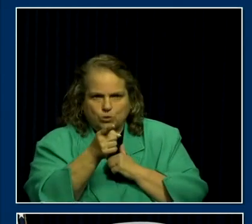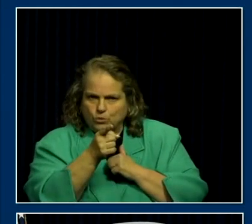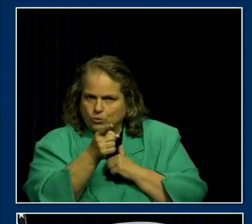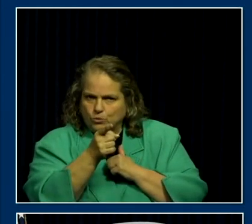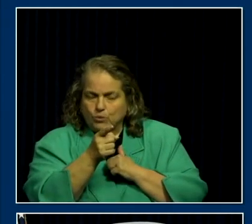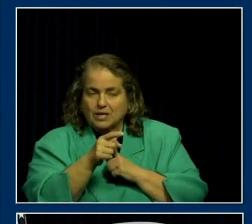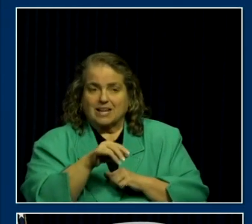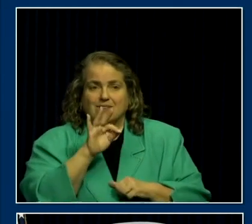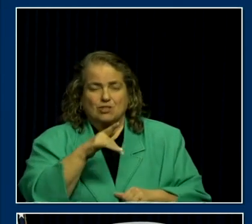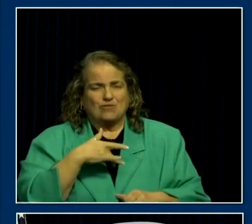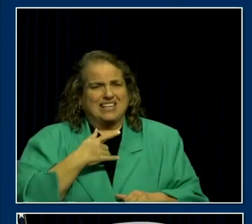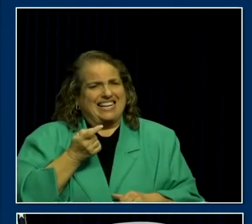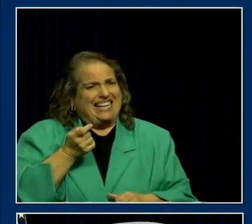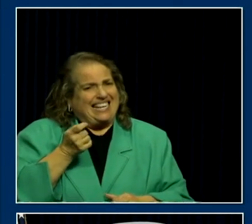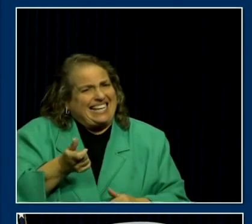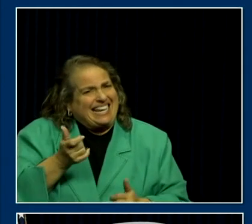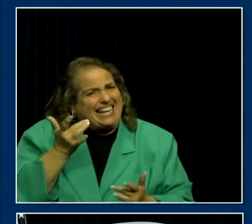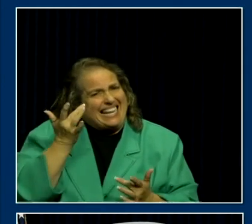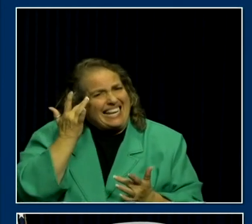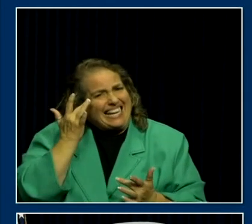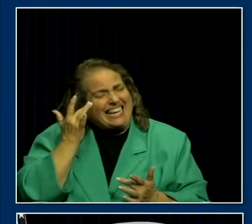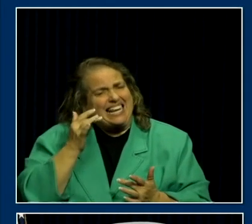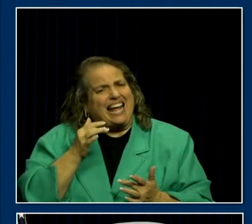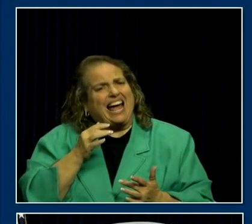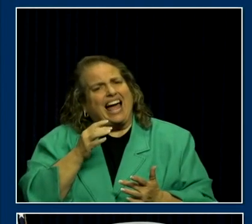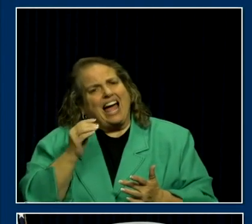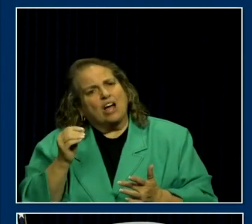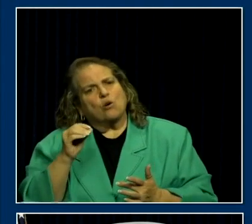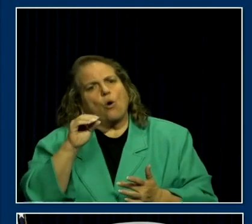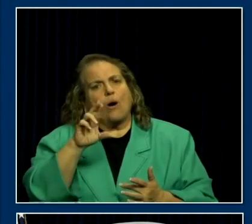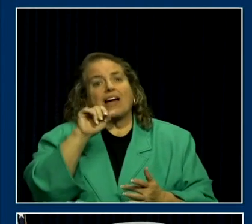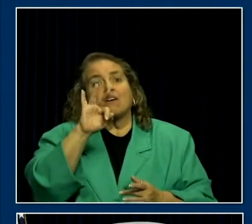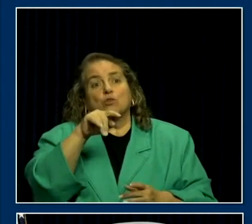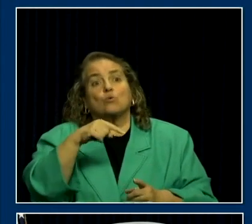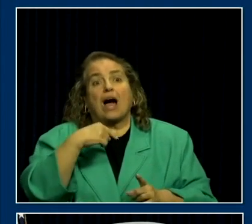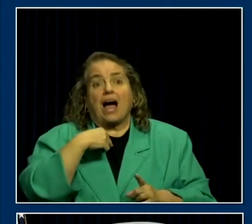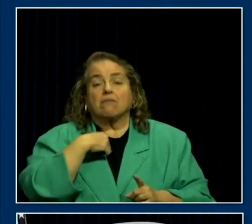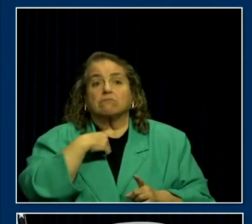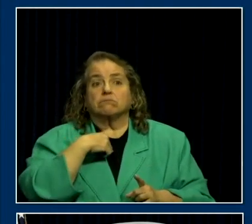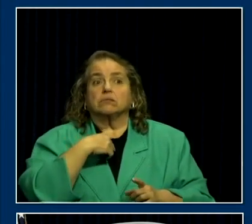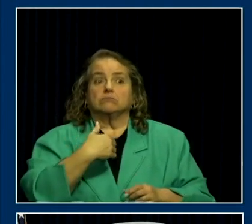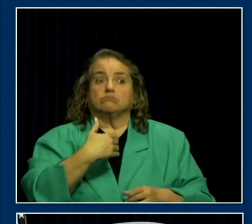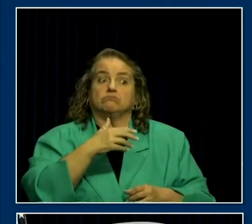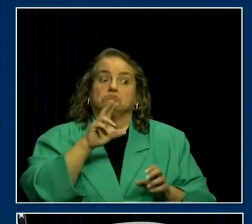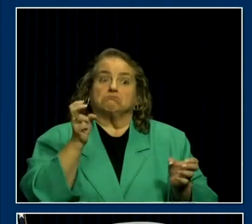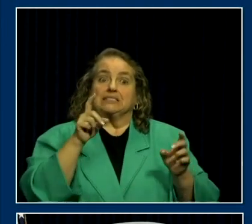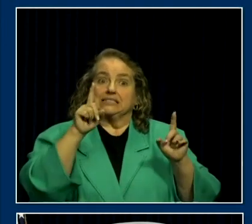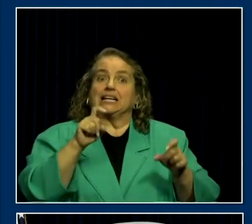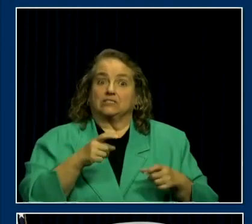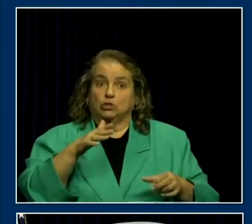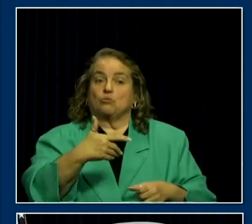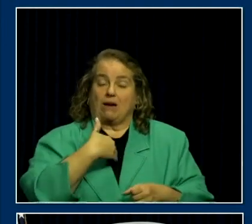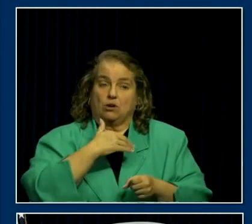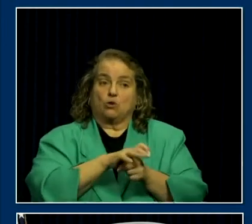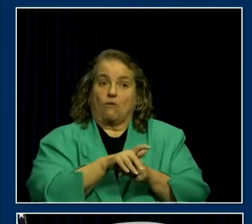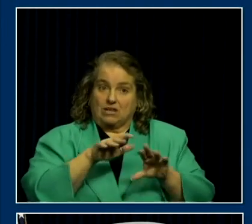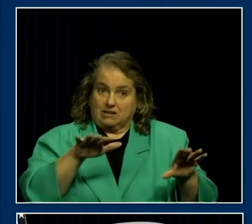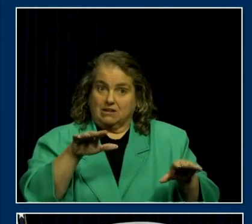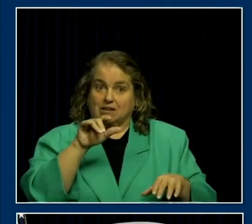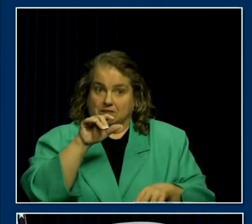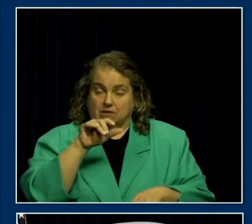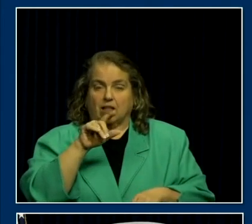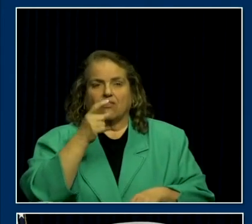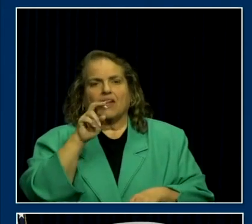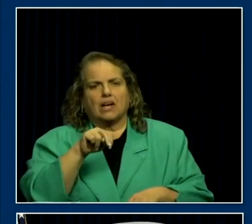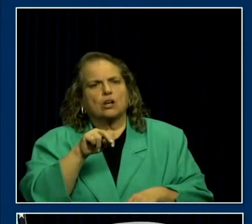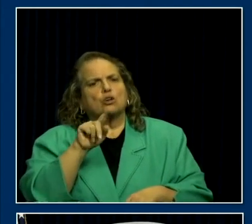feel mildly ill, and or if you have a positive test, treat yourself as if you have COVID-19,